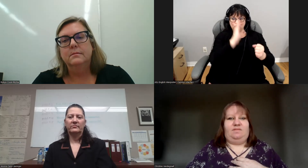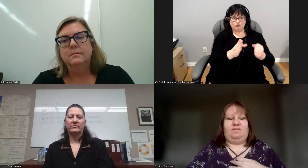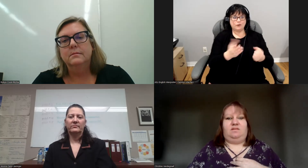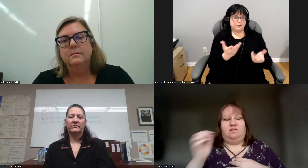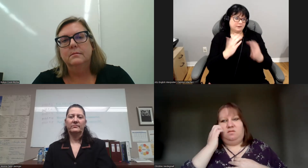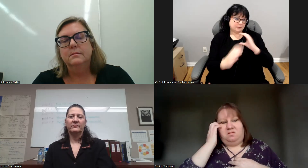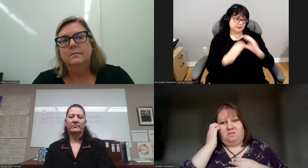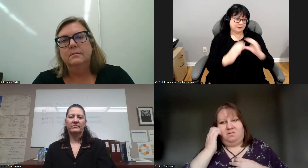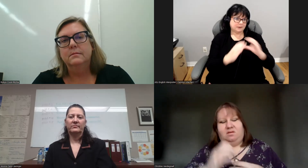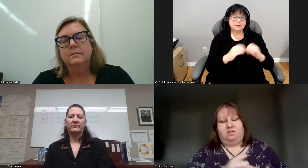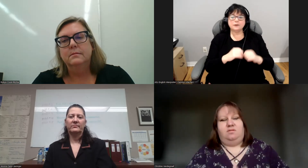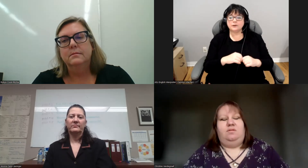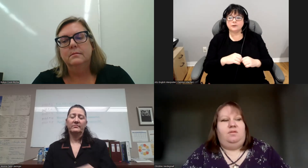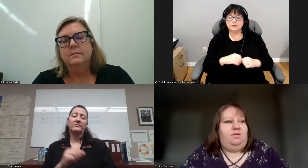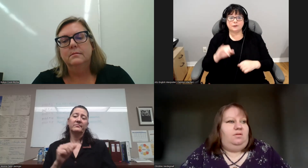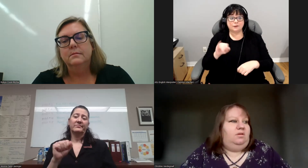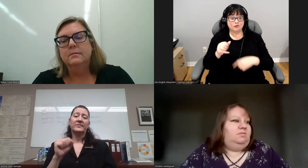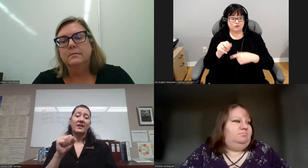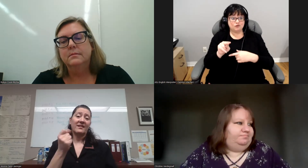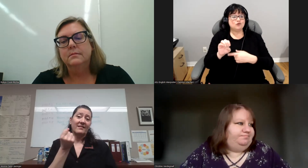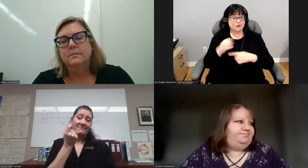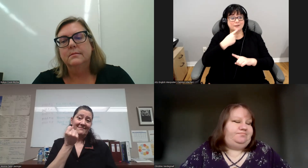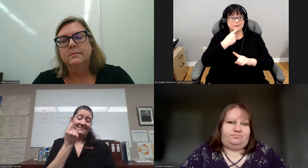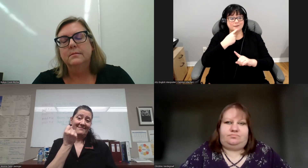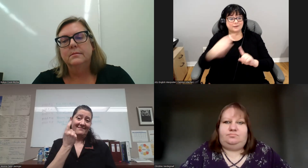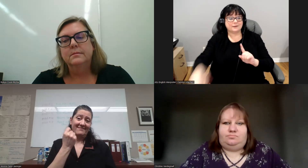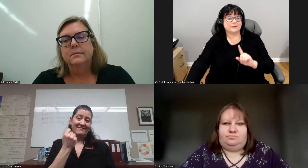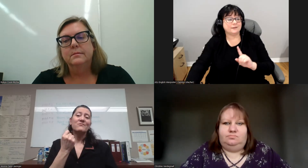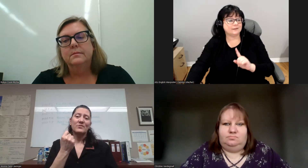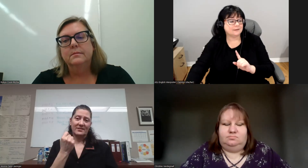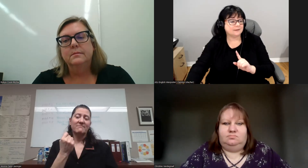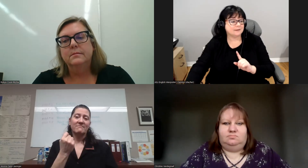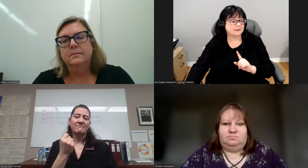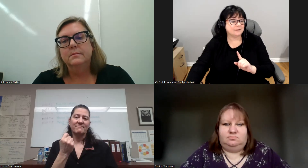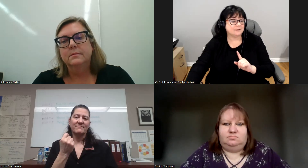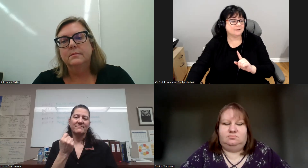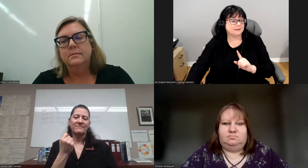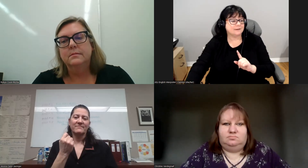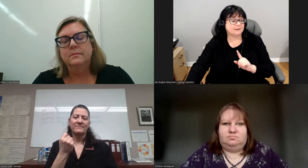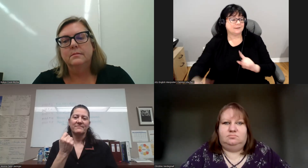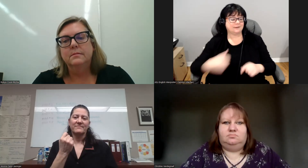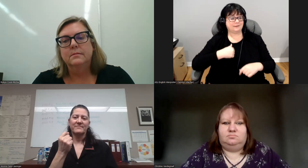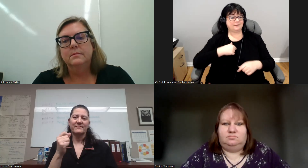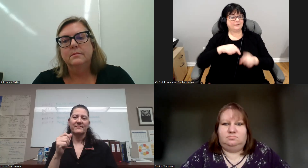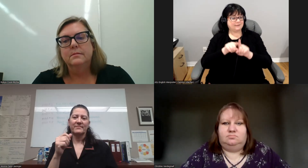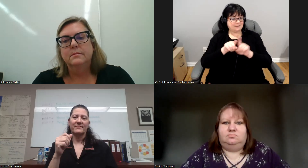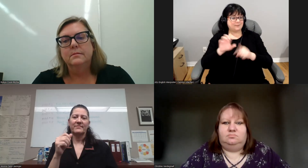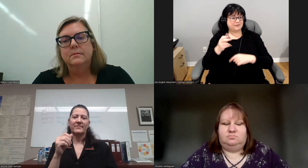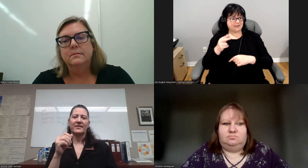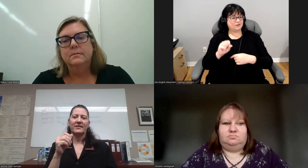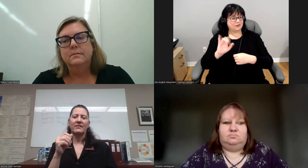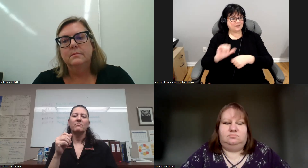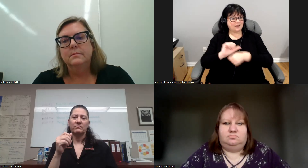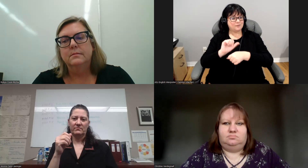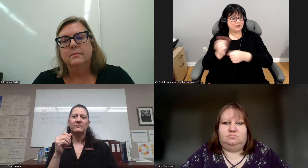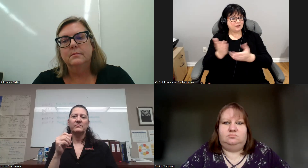Yes, we have the same here, is that the Canadian Hearing Society is the employment service for deaf or hard of hearing. But they also used